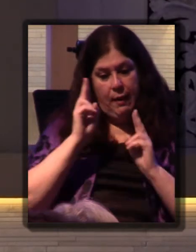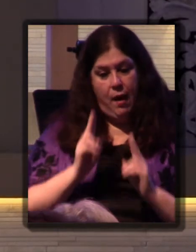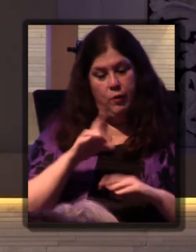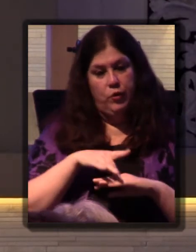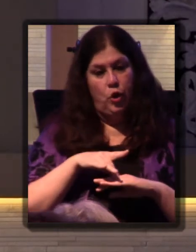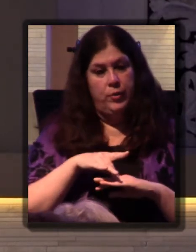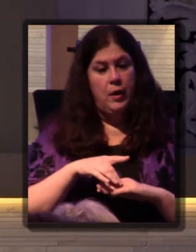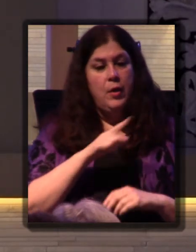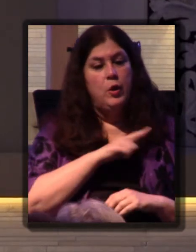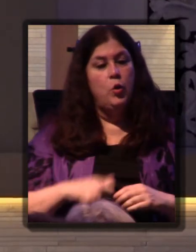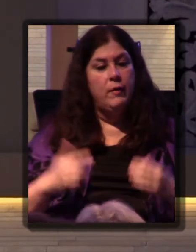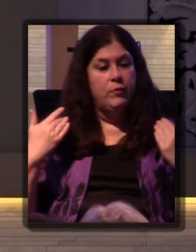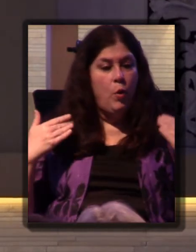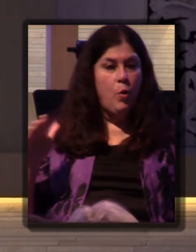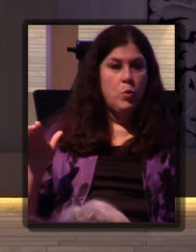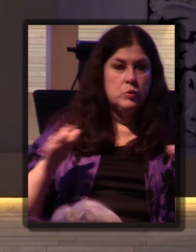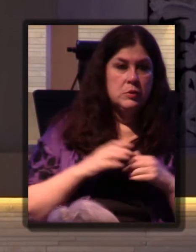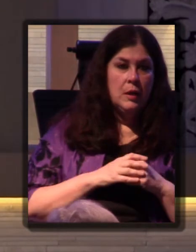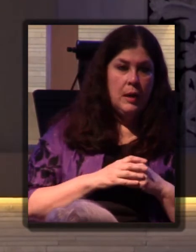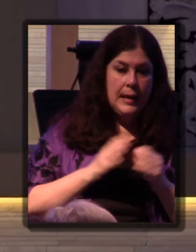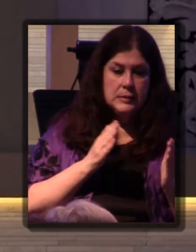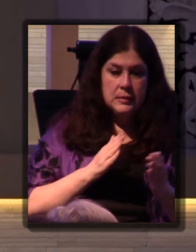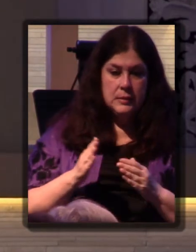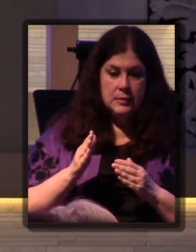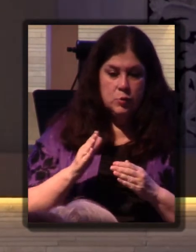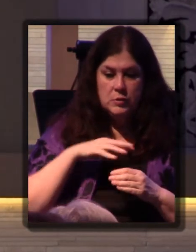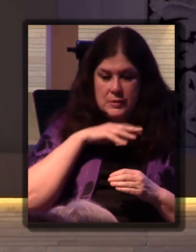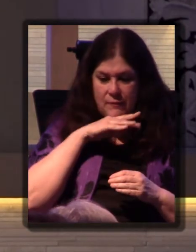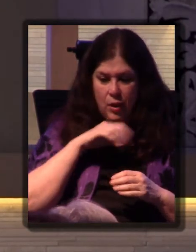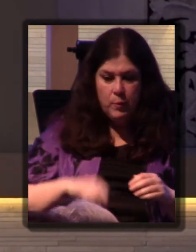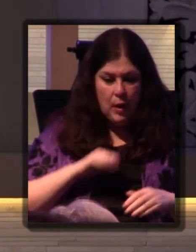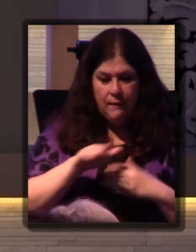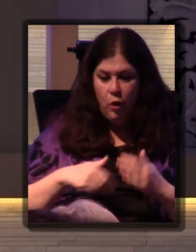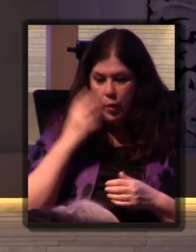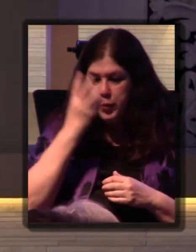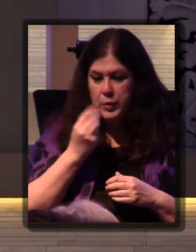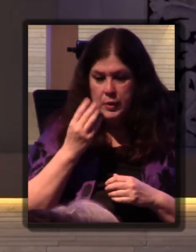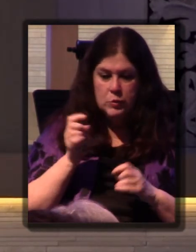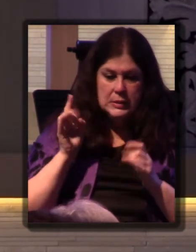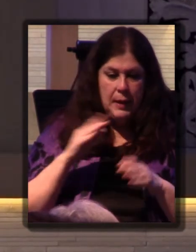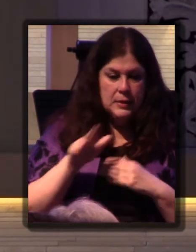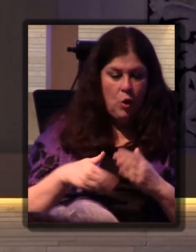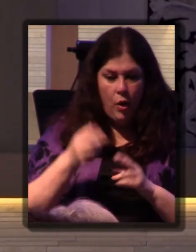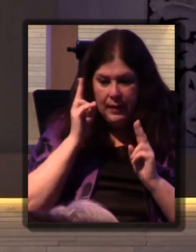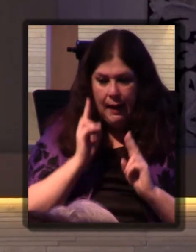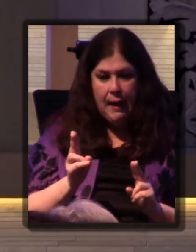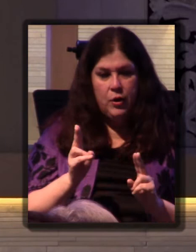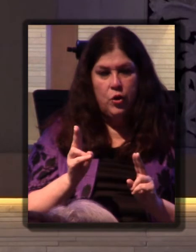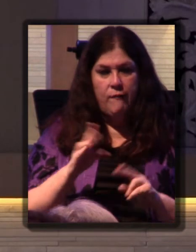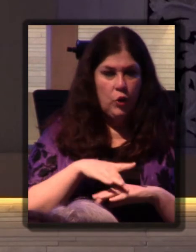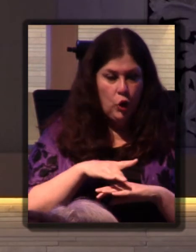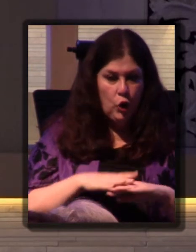honored of the earth? The Lord of hosts has planned it, to defile the pride of all beauty, to despise all